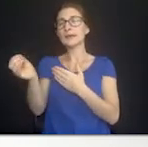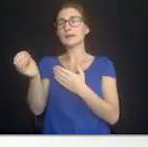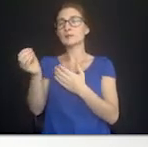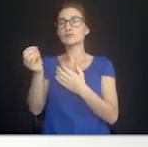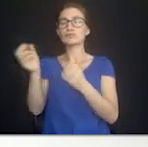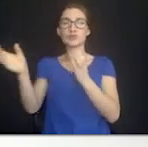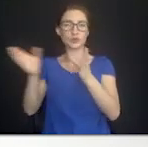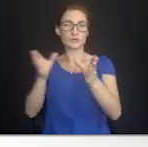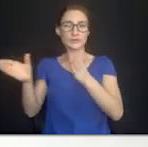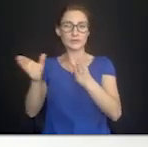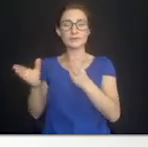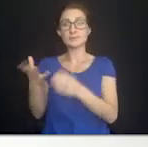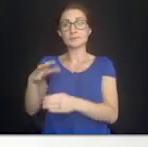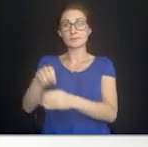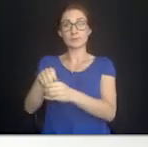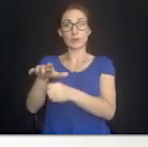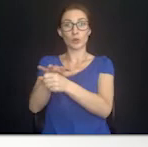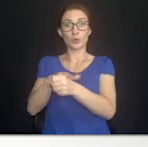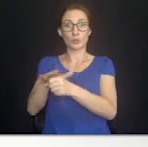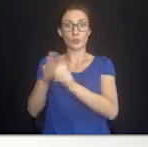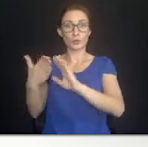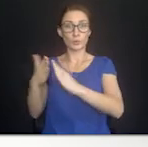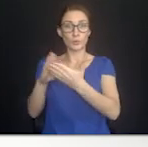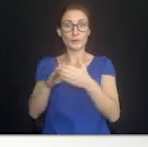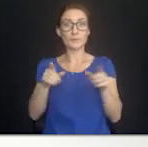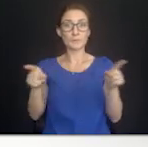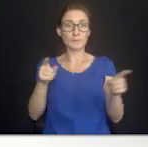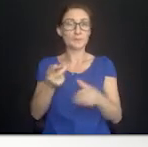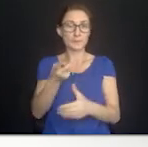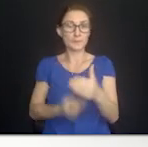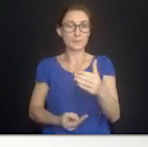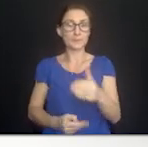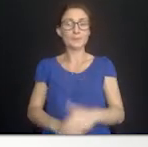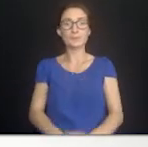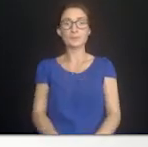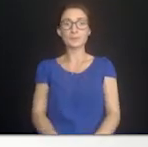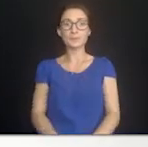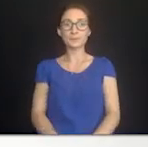programs and different services within your local community.